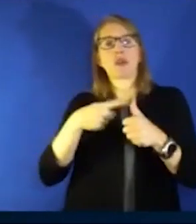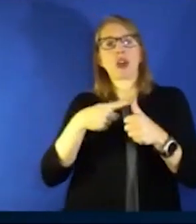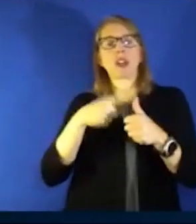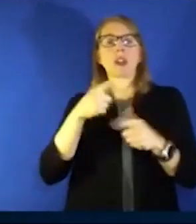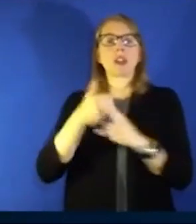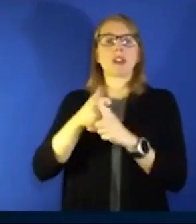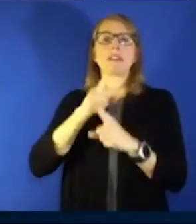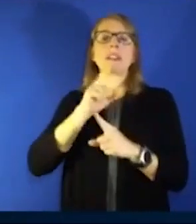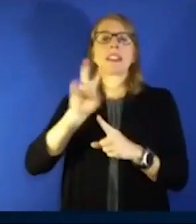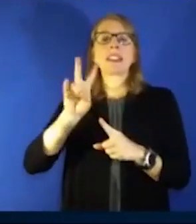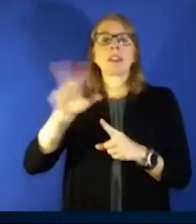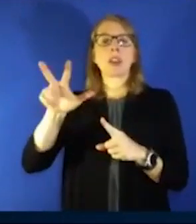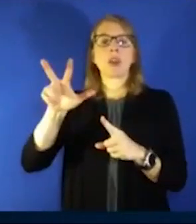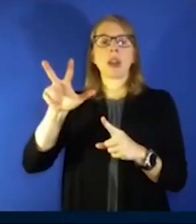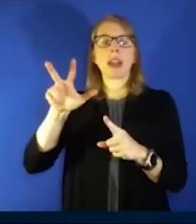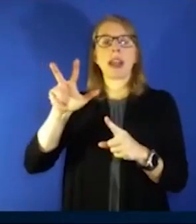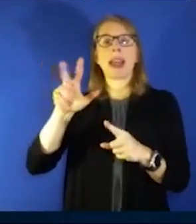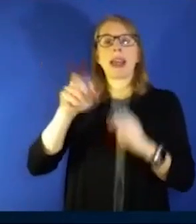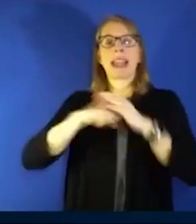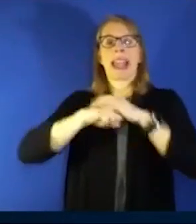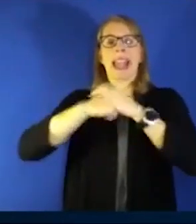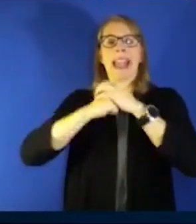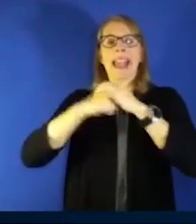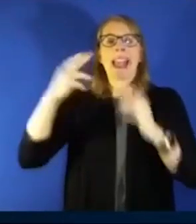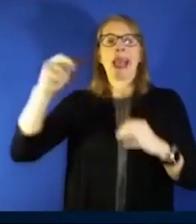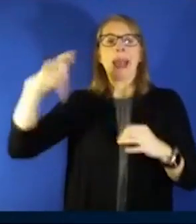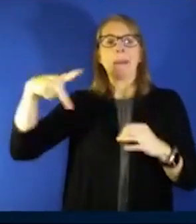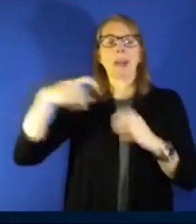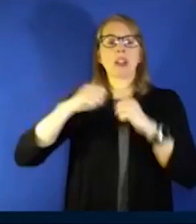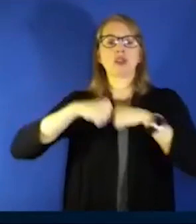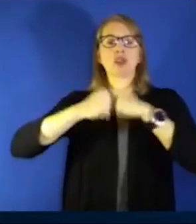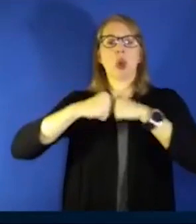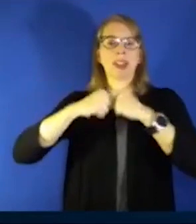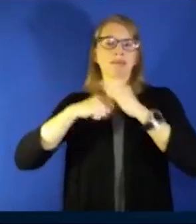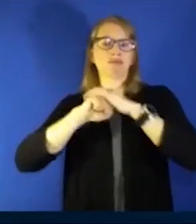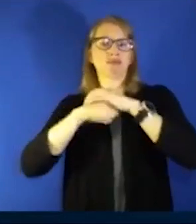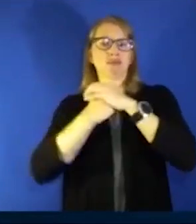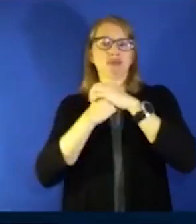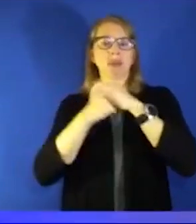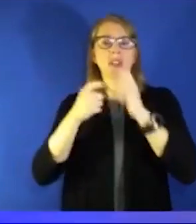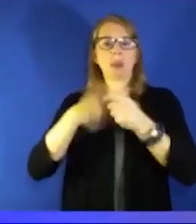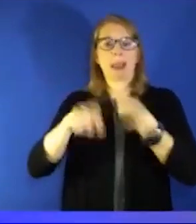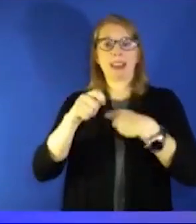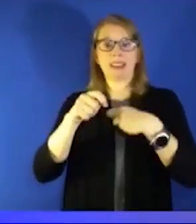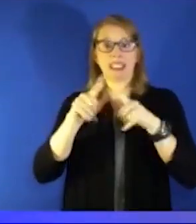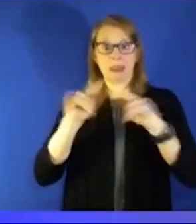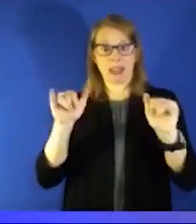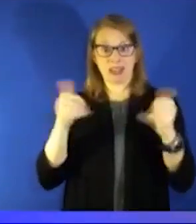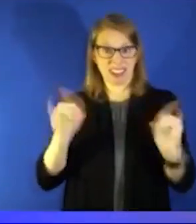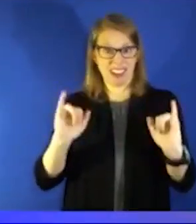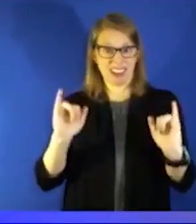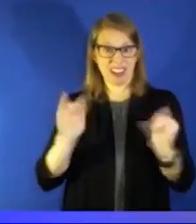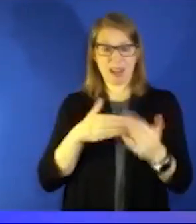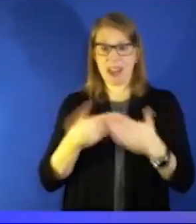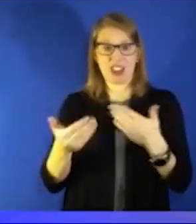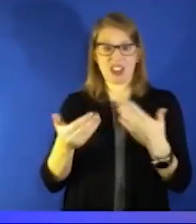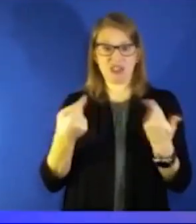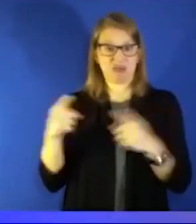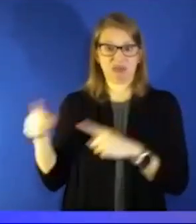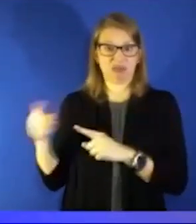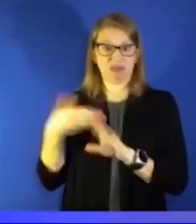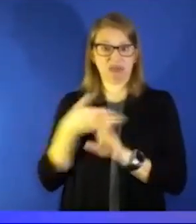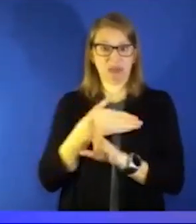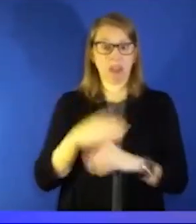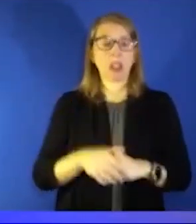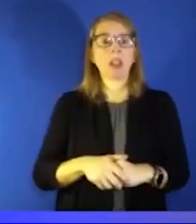hip joint replacement. Sounds like none of that matters. You can get them both at the same time. Is that right? You can get them both at the same time. We didn't want to